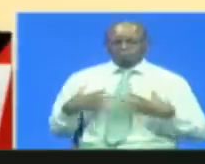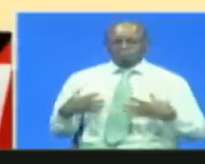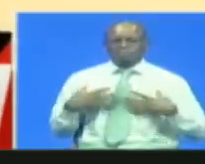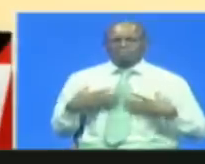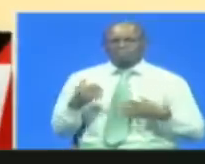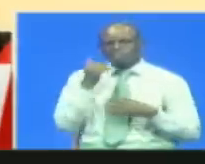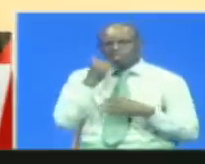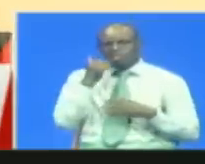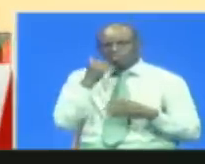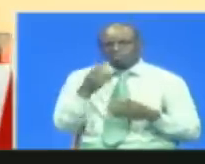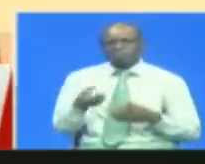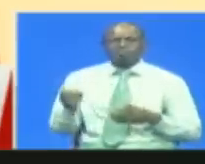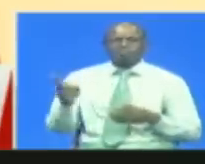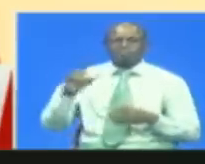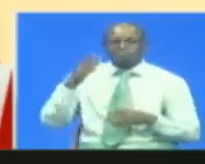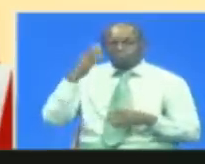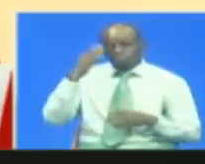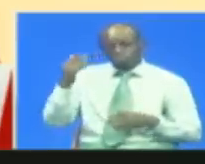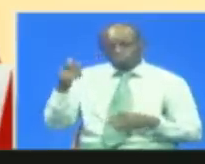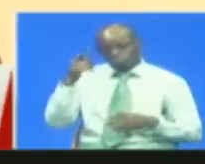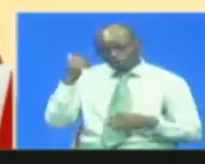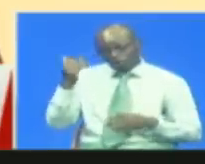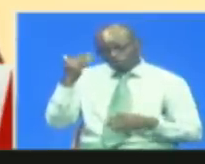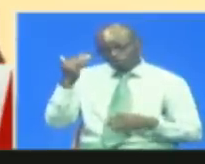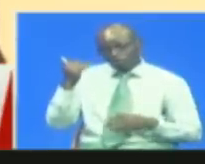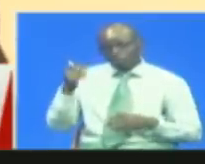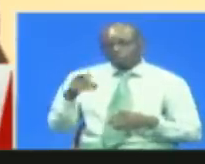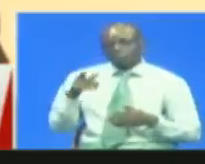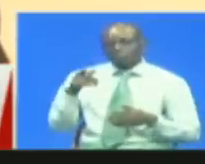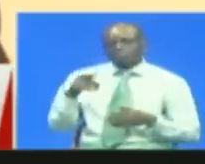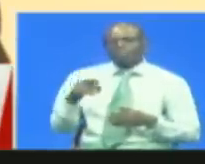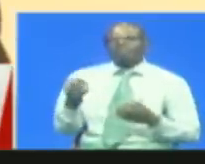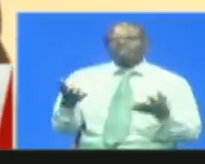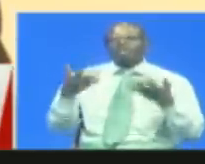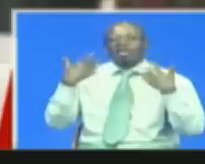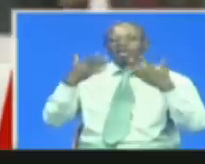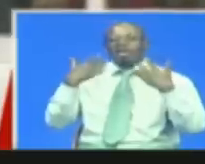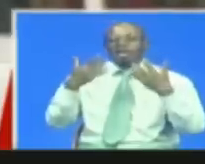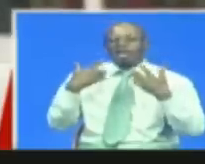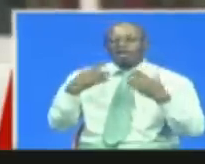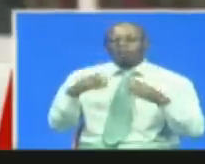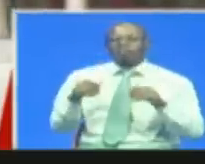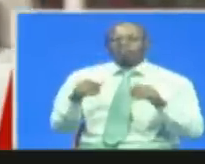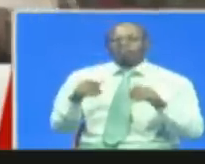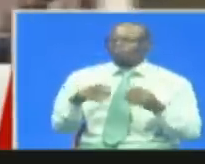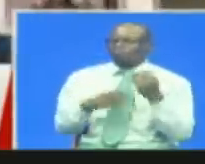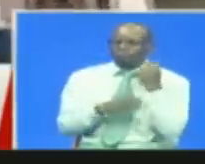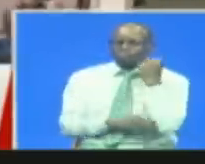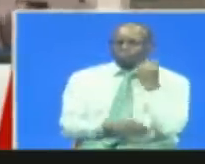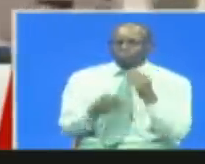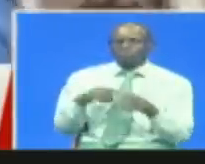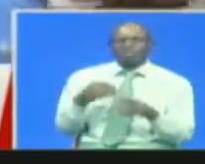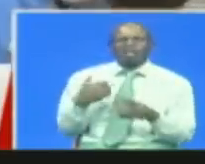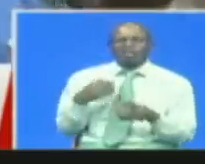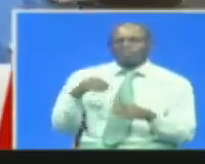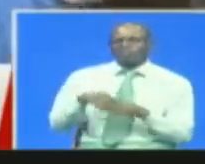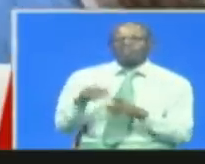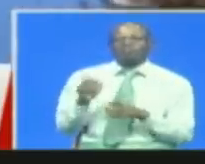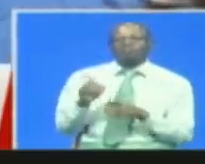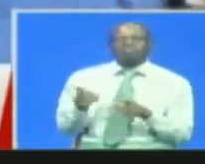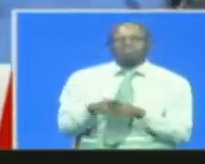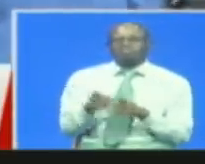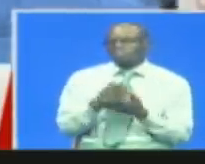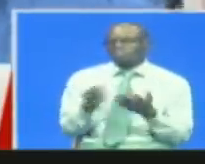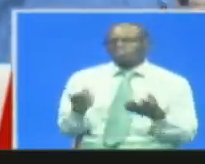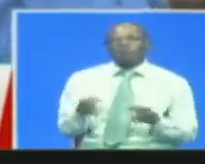mainly because of the air quality we are having in Nairobi. Some of our visitors are very sick due